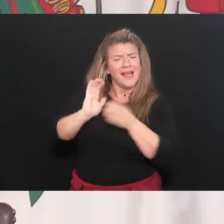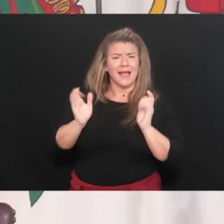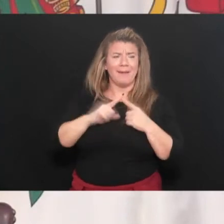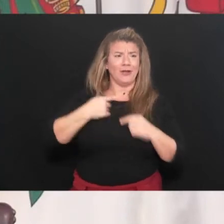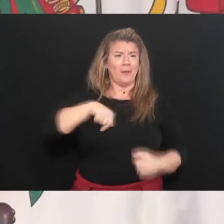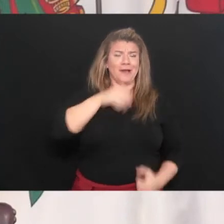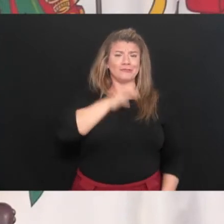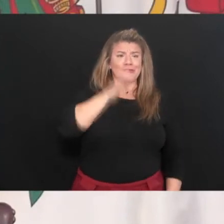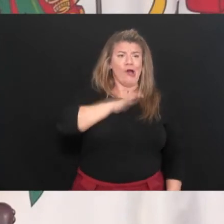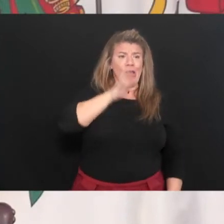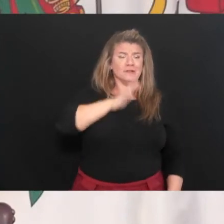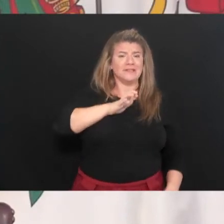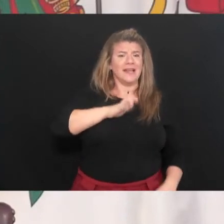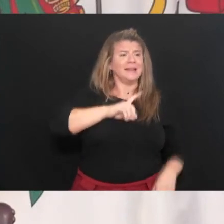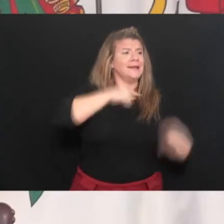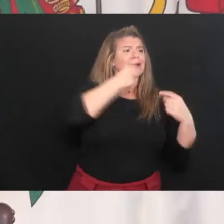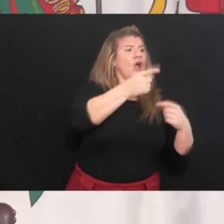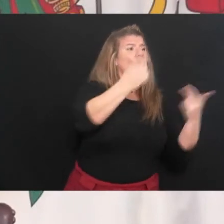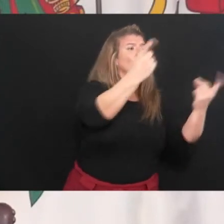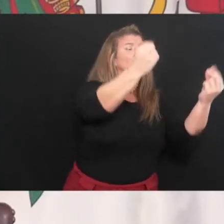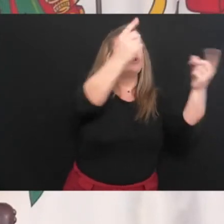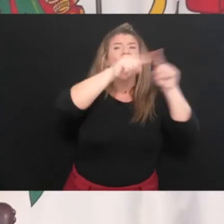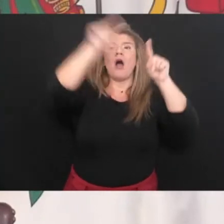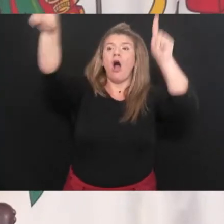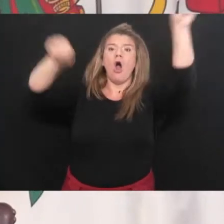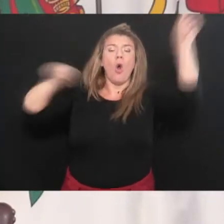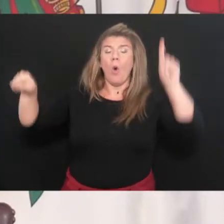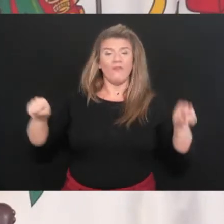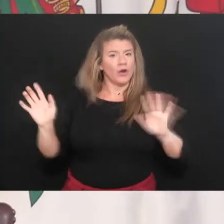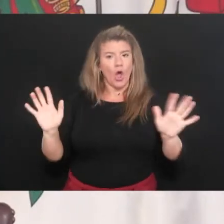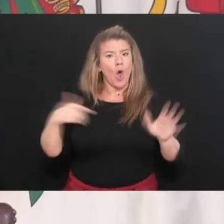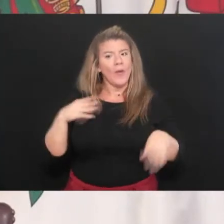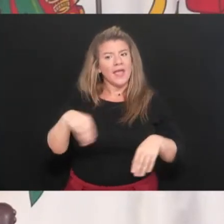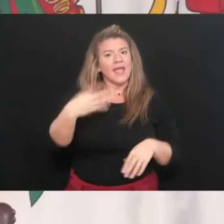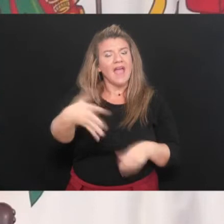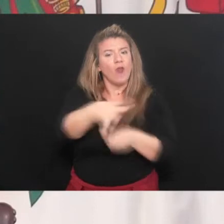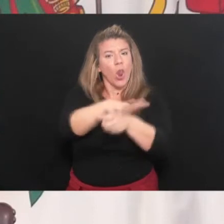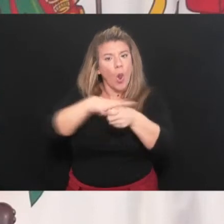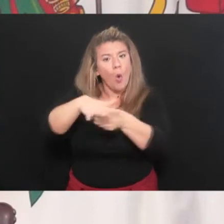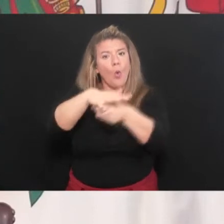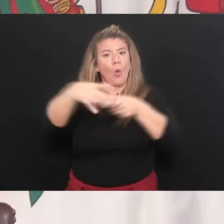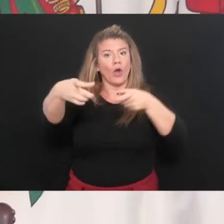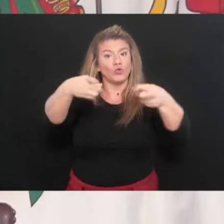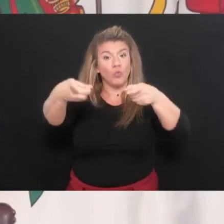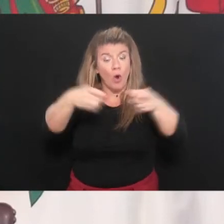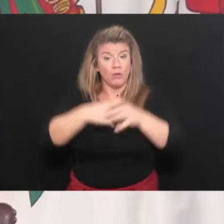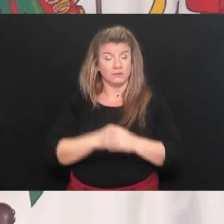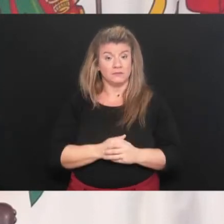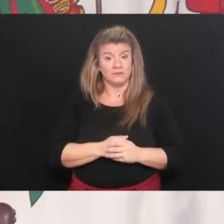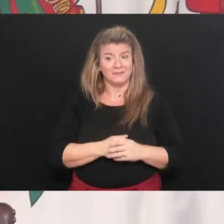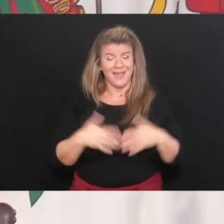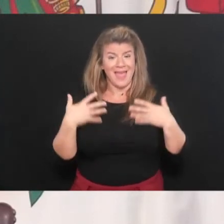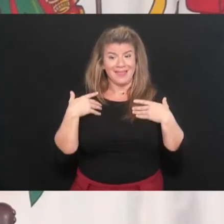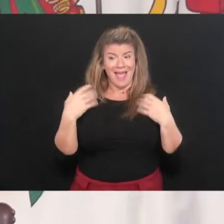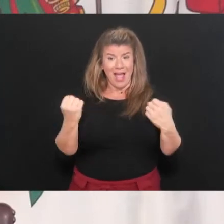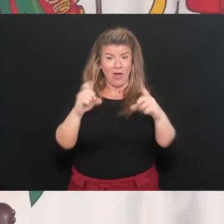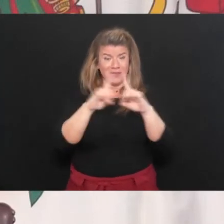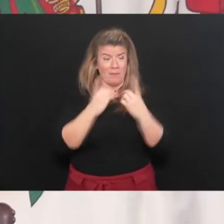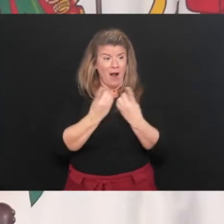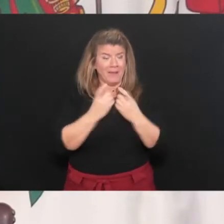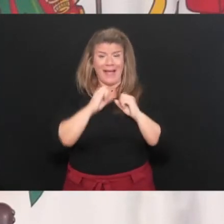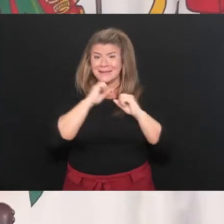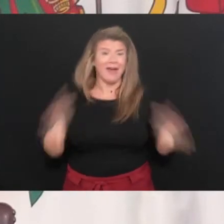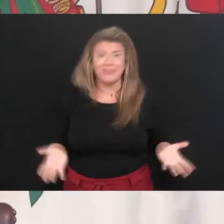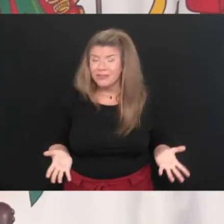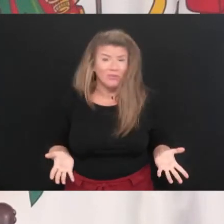we've tried to give as much local control as we can give. The health departments don't have anything to do with it, but for